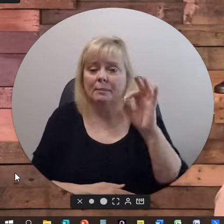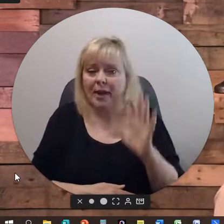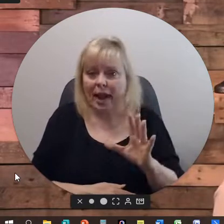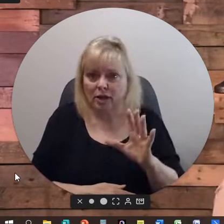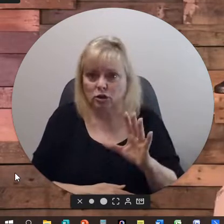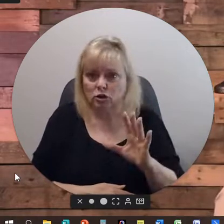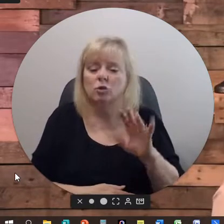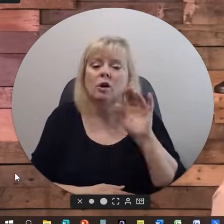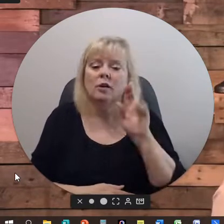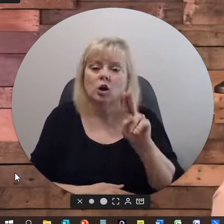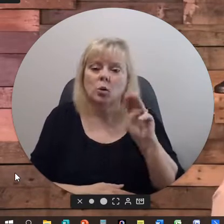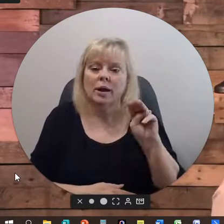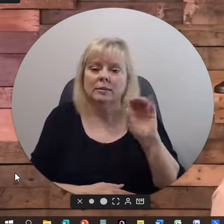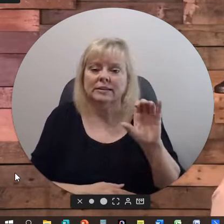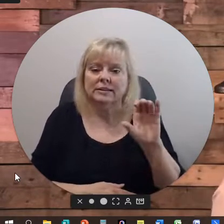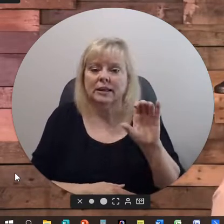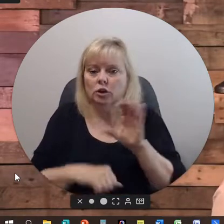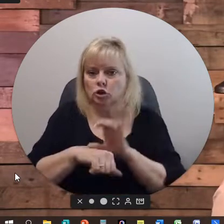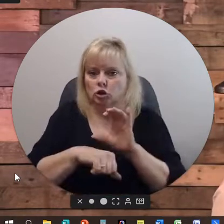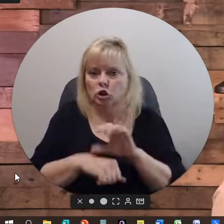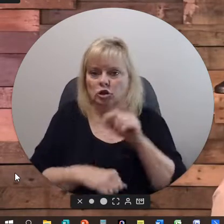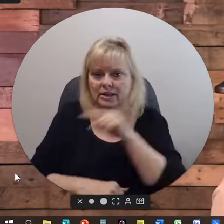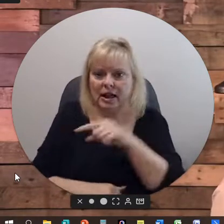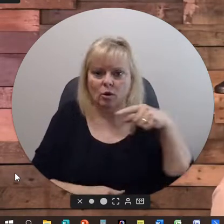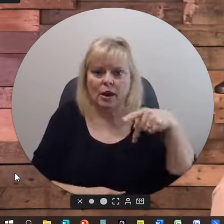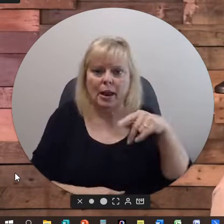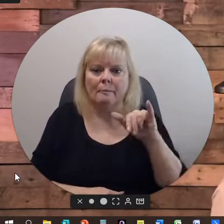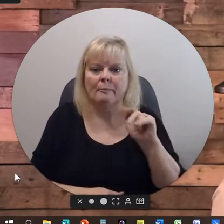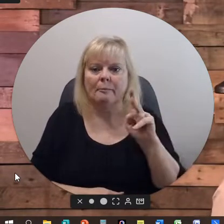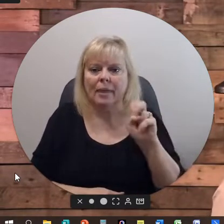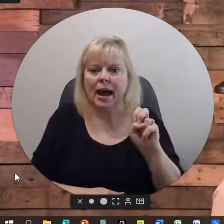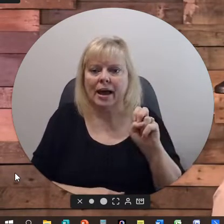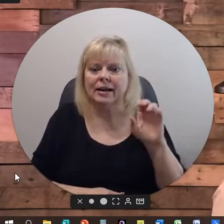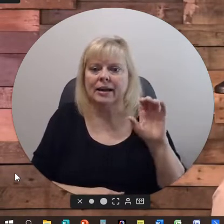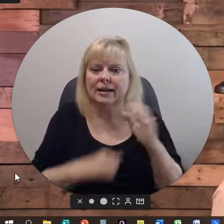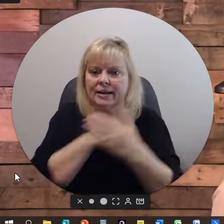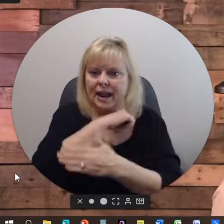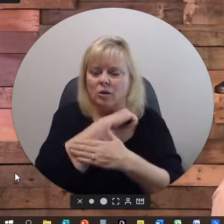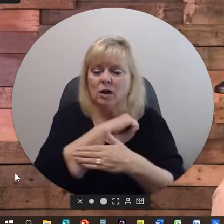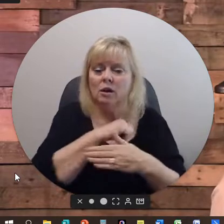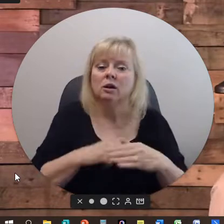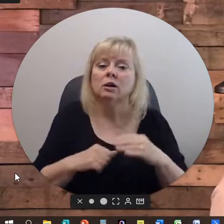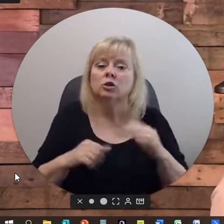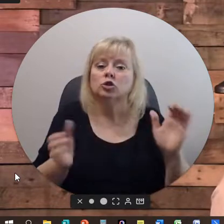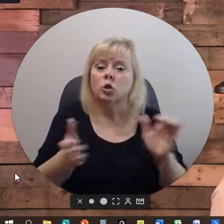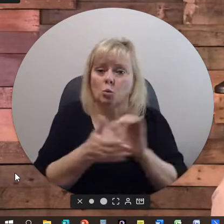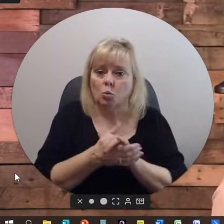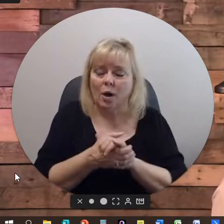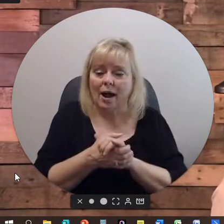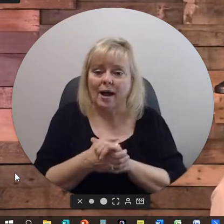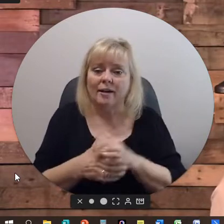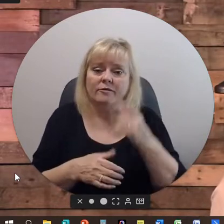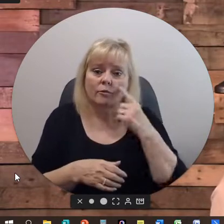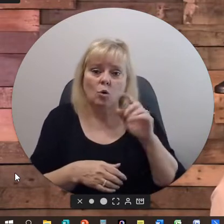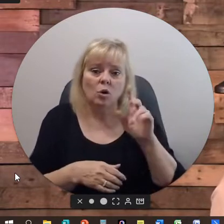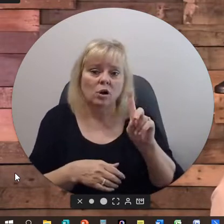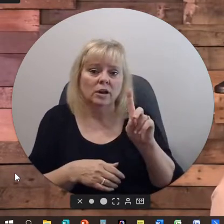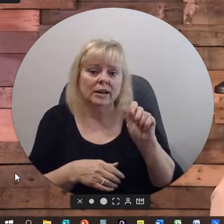County. She was also the wife to Daryl, the pastor at Pierce Memorial UMC in Sparta.